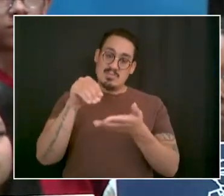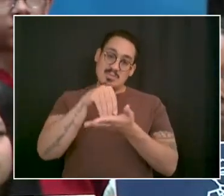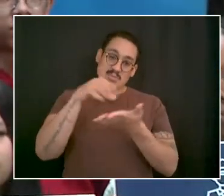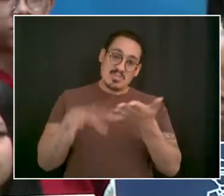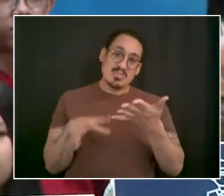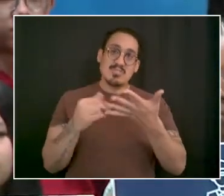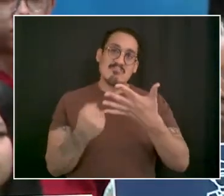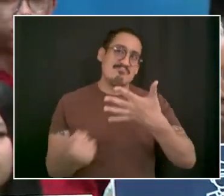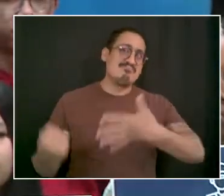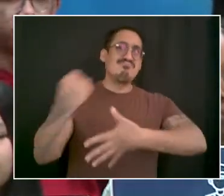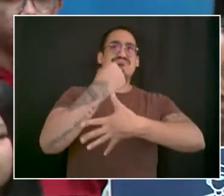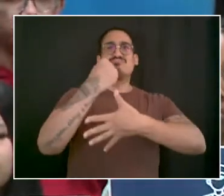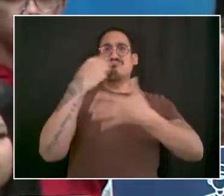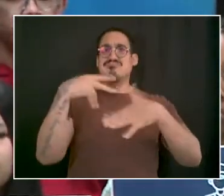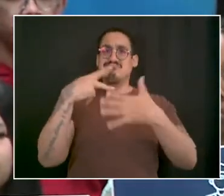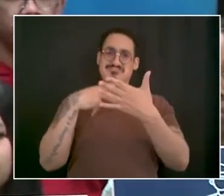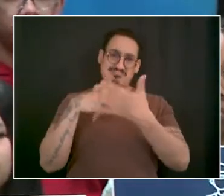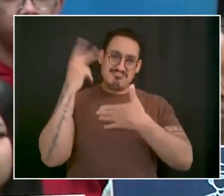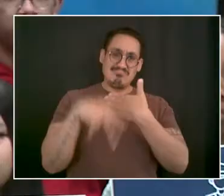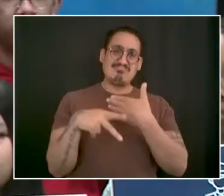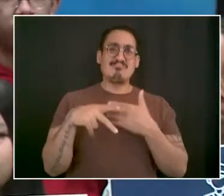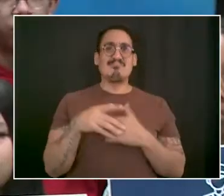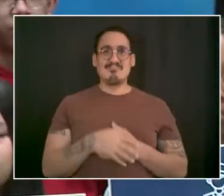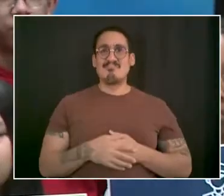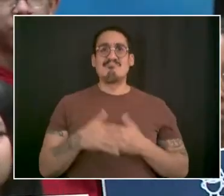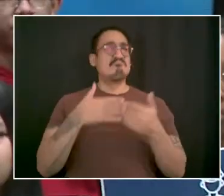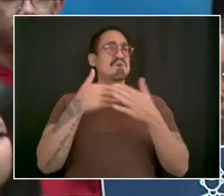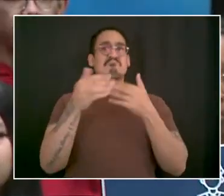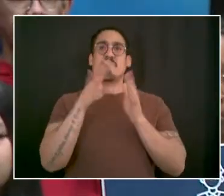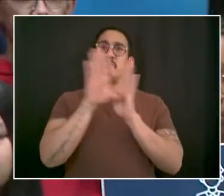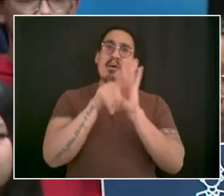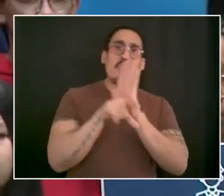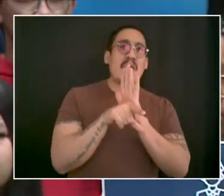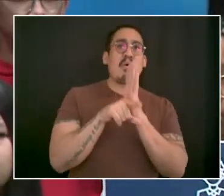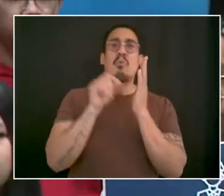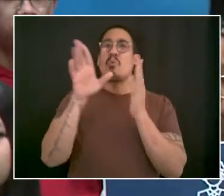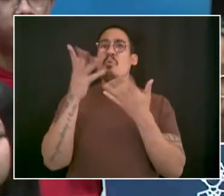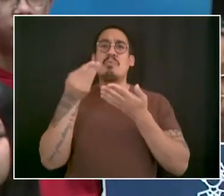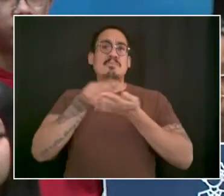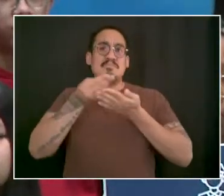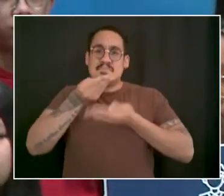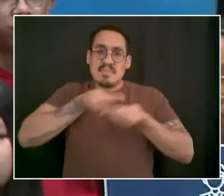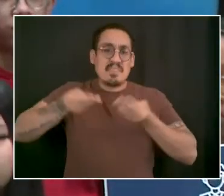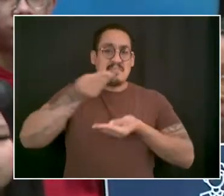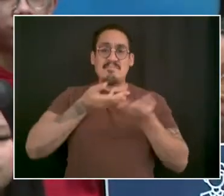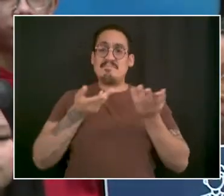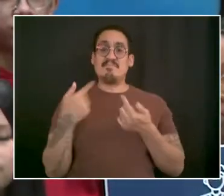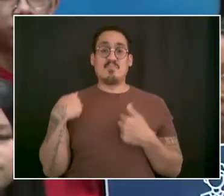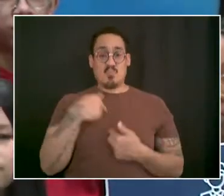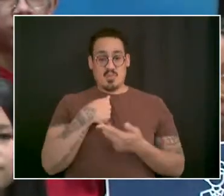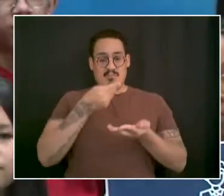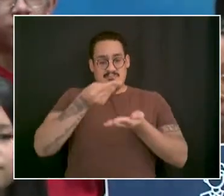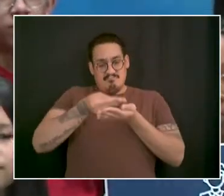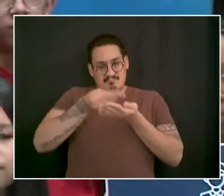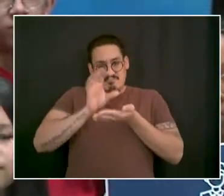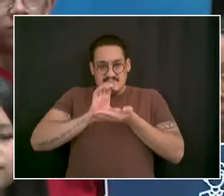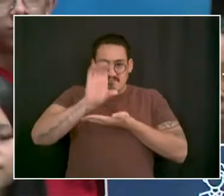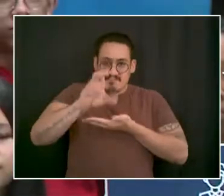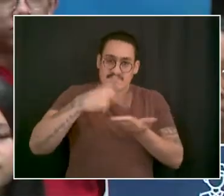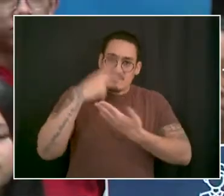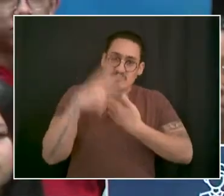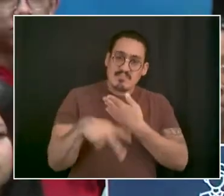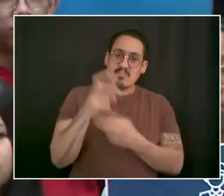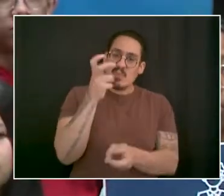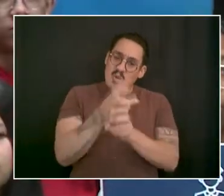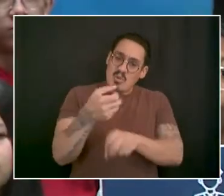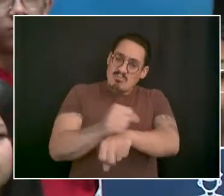upward path regardless of their background or means. In this budget, we are funding programs that help hard-working